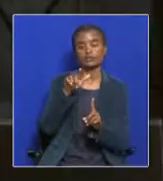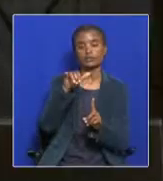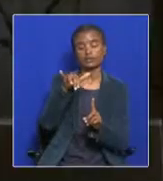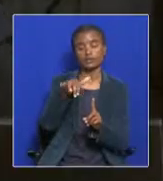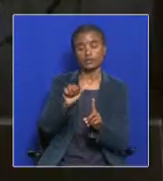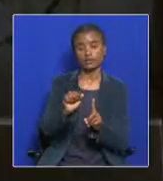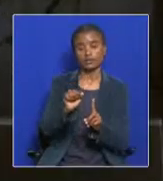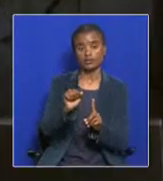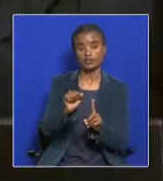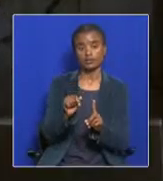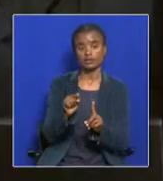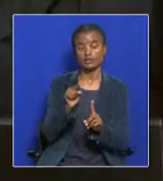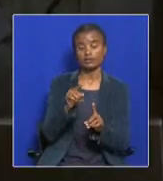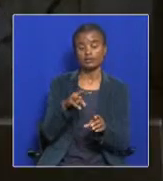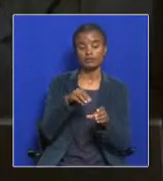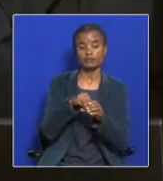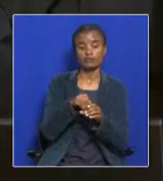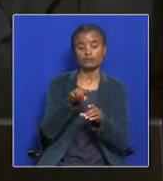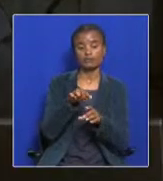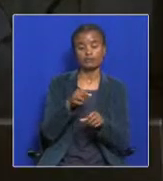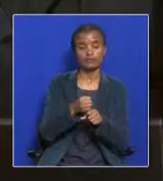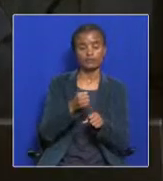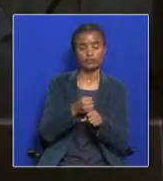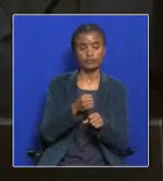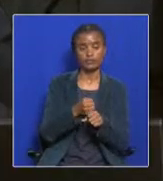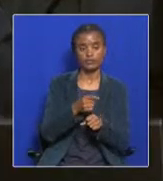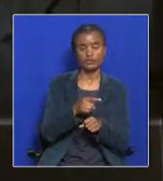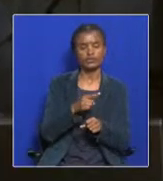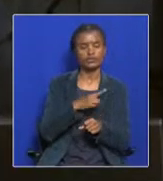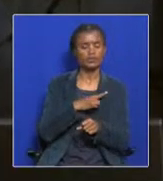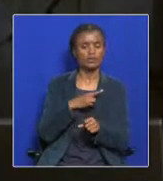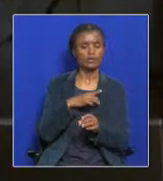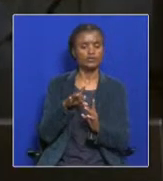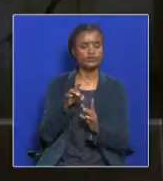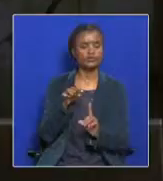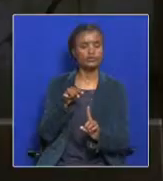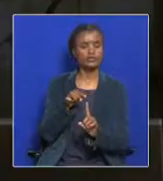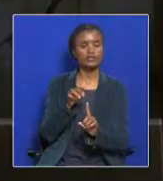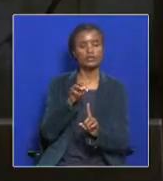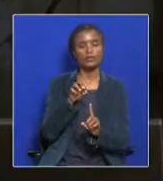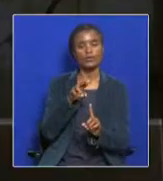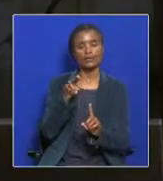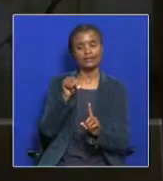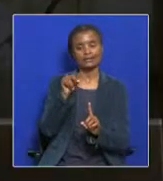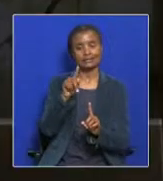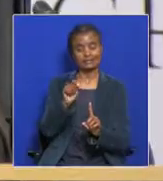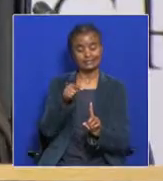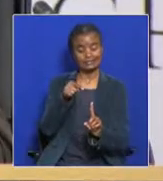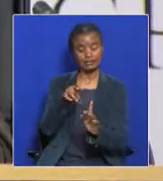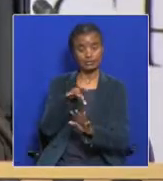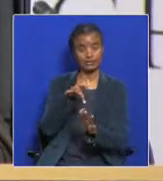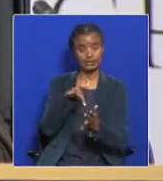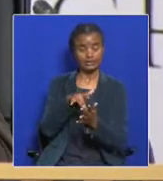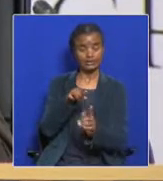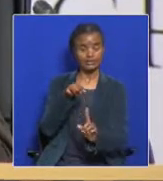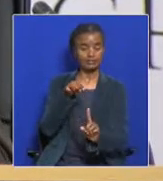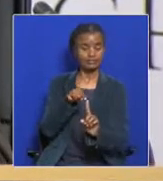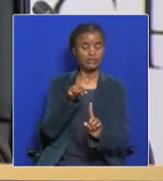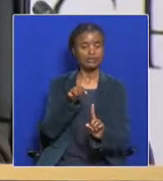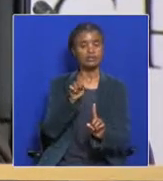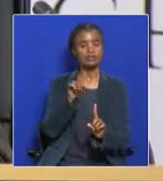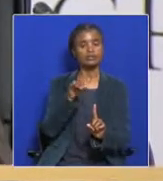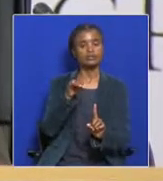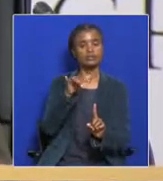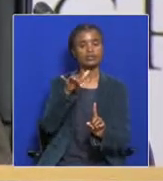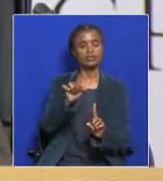Why him? Maybe let me start there. You have other members in the unit. Yes. Why him? When